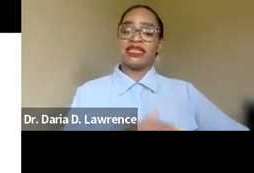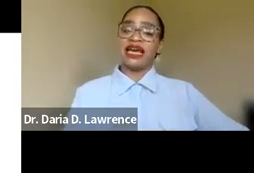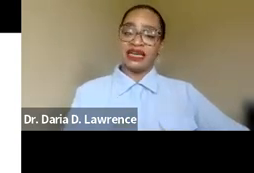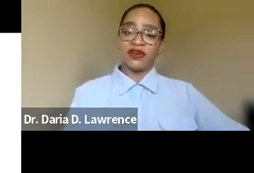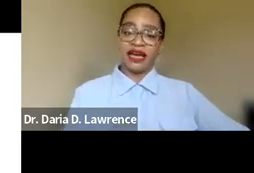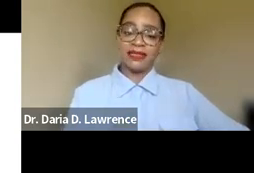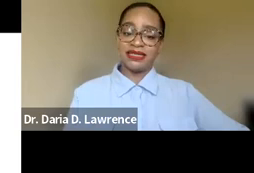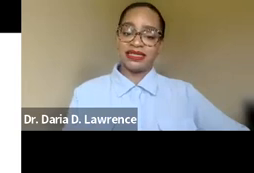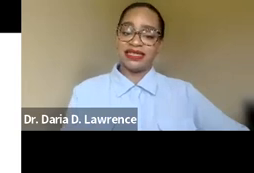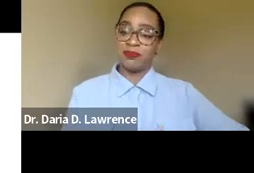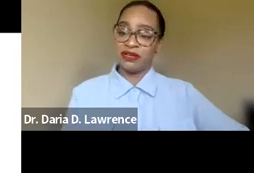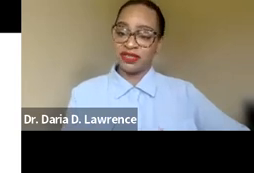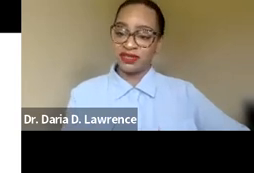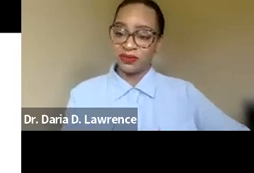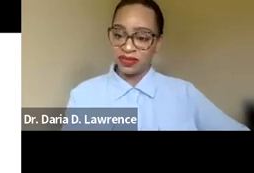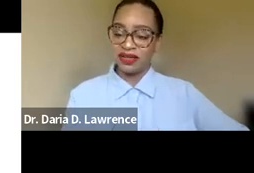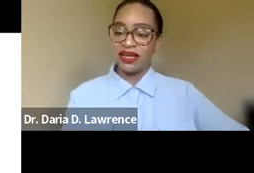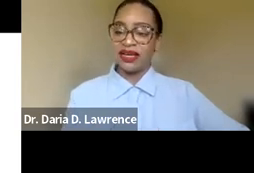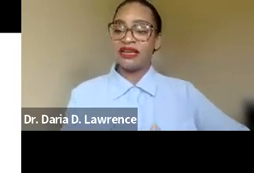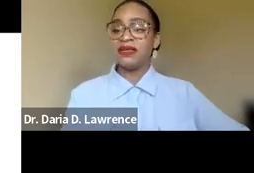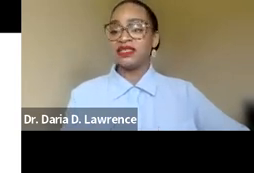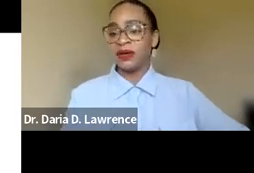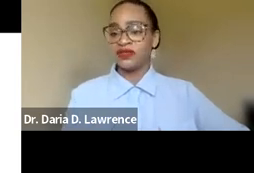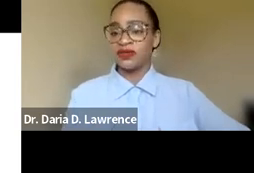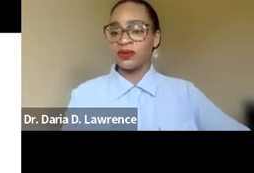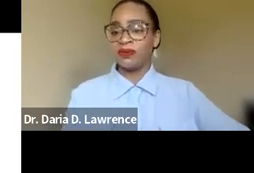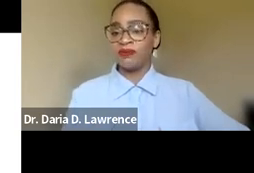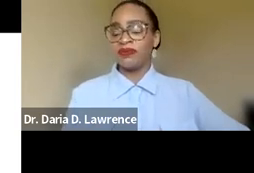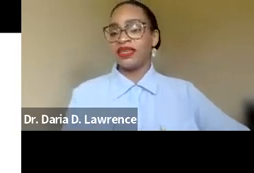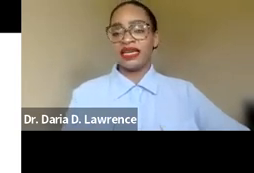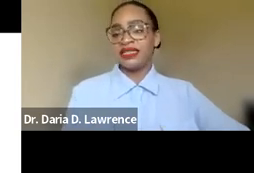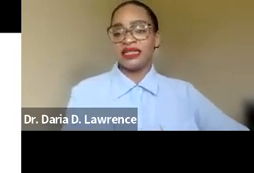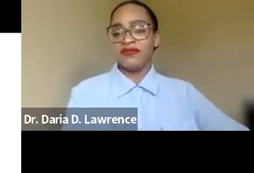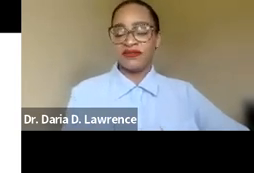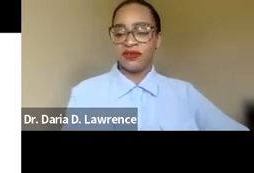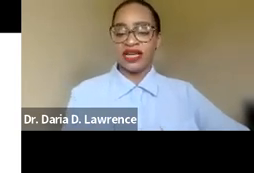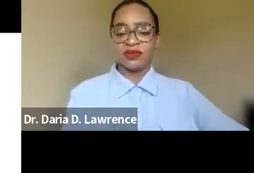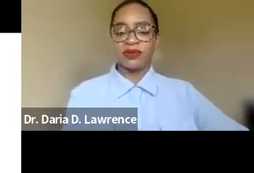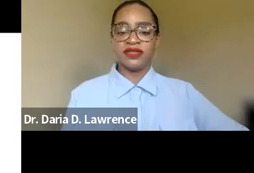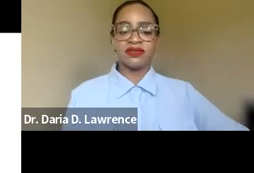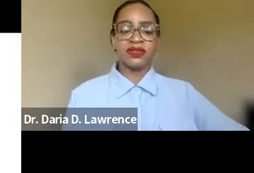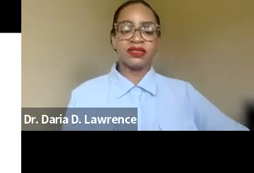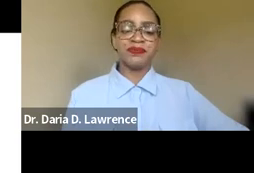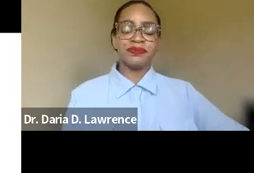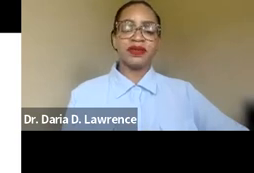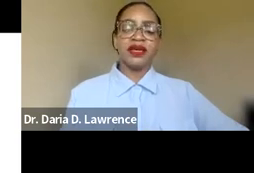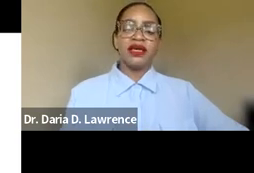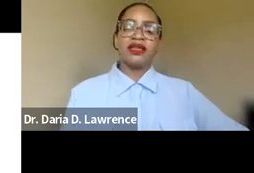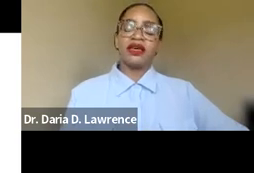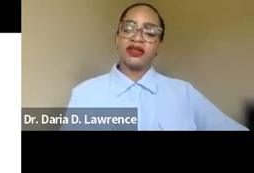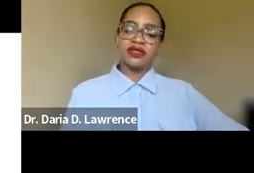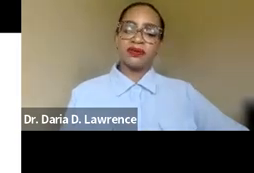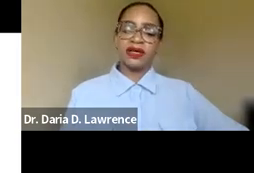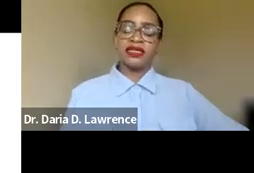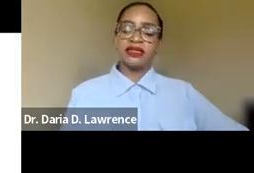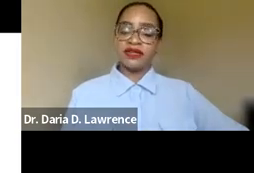been retained for absences the previous school year. He'd missed so much of school that he didn't even have grades from the previous school year. The